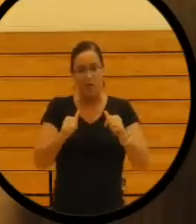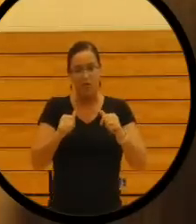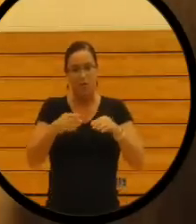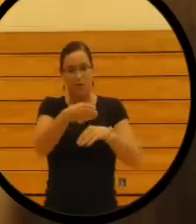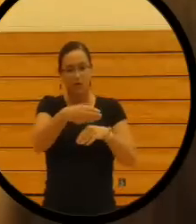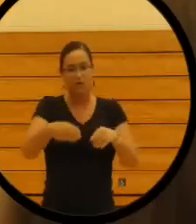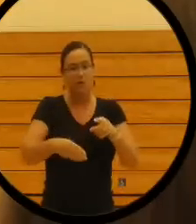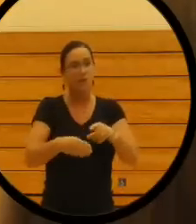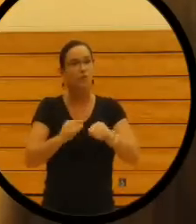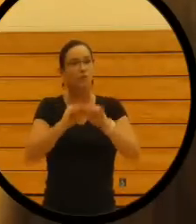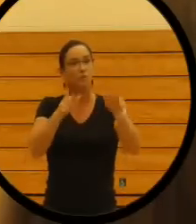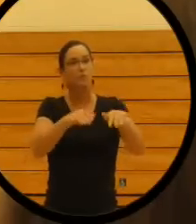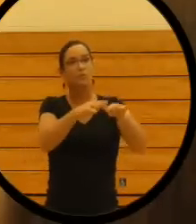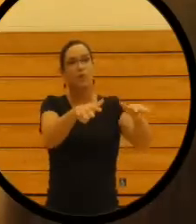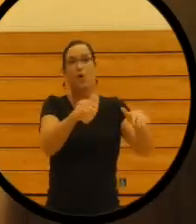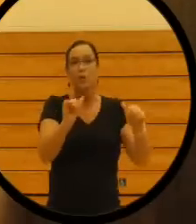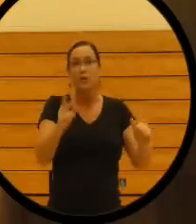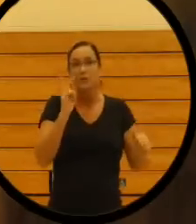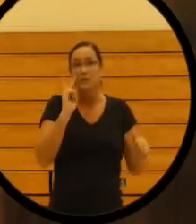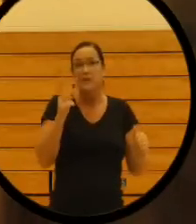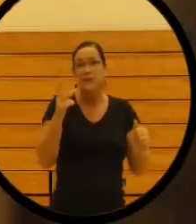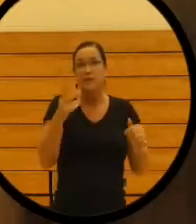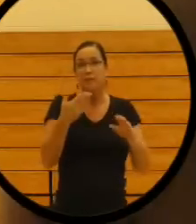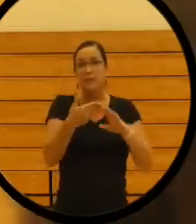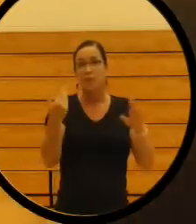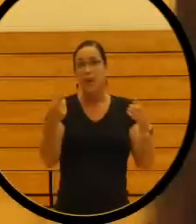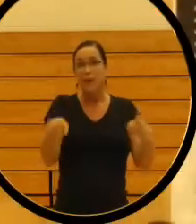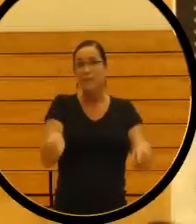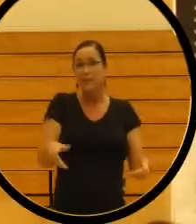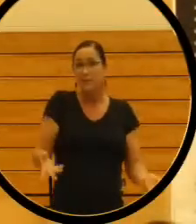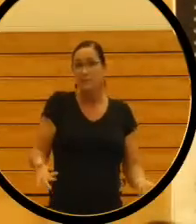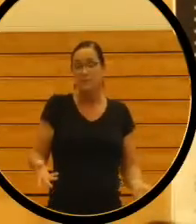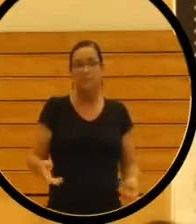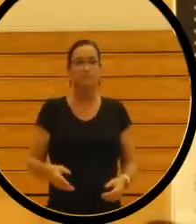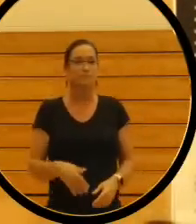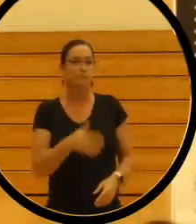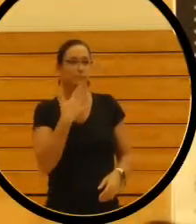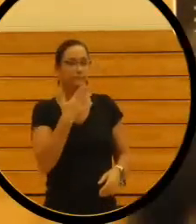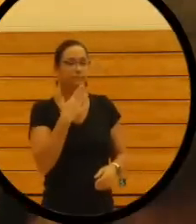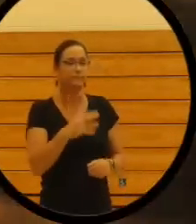above to where earthquakes occurred. Yeah. Thank you. Yeah.